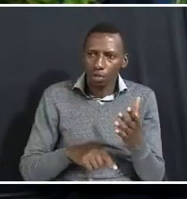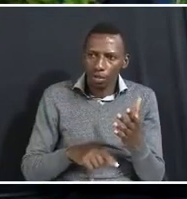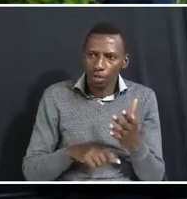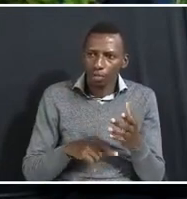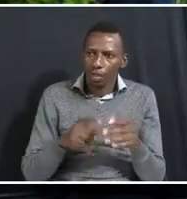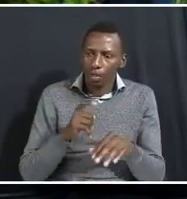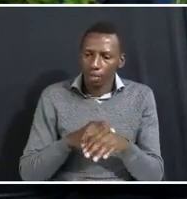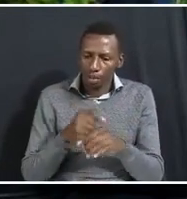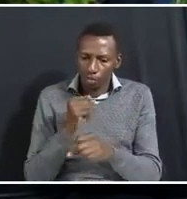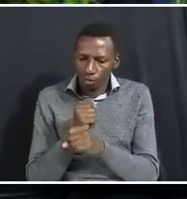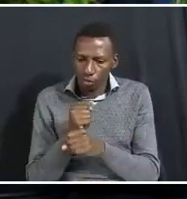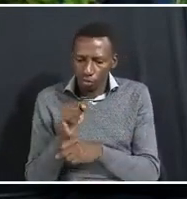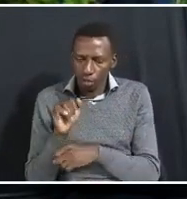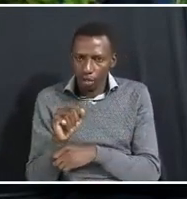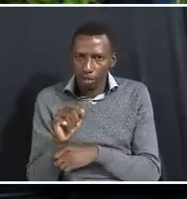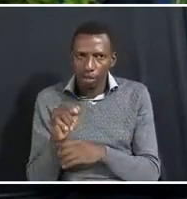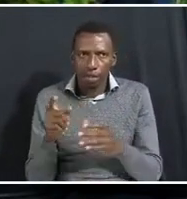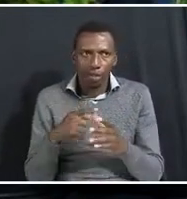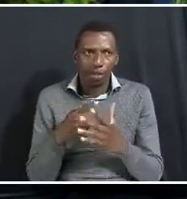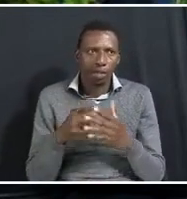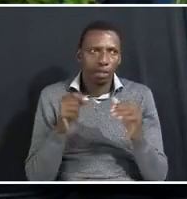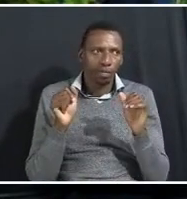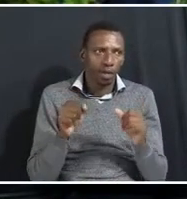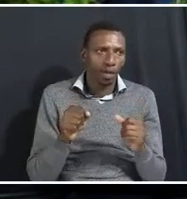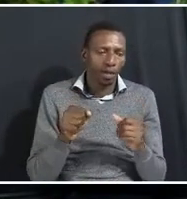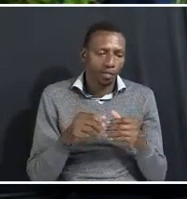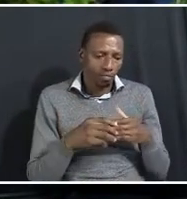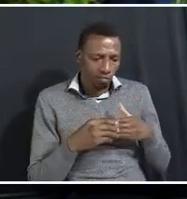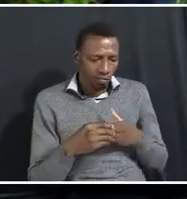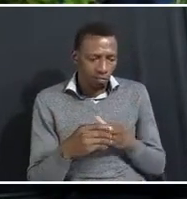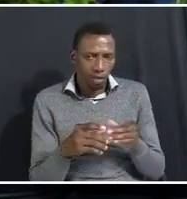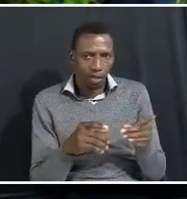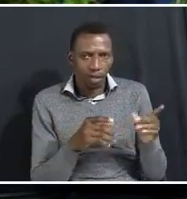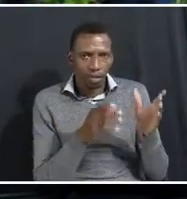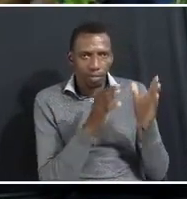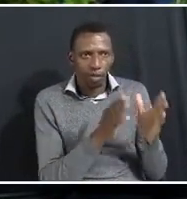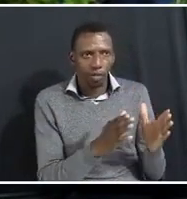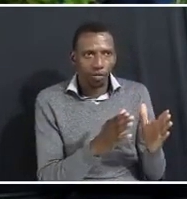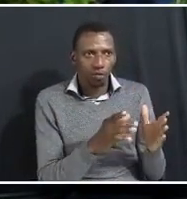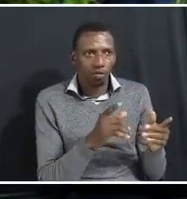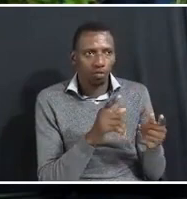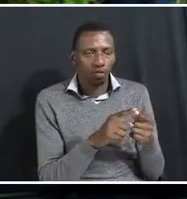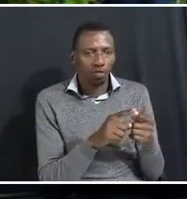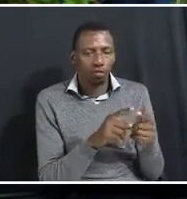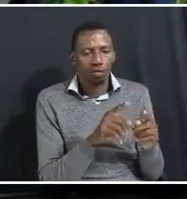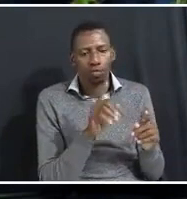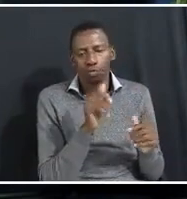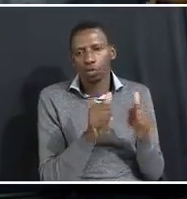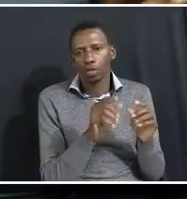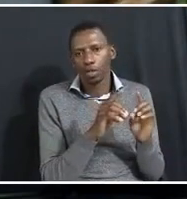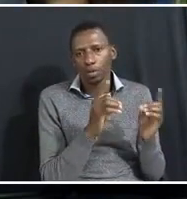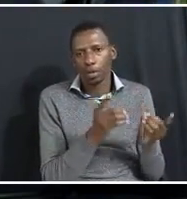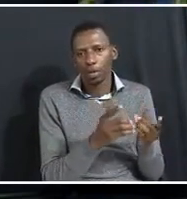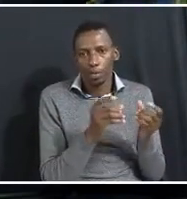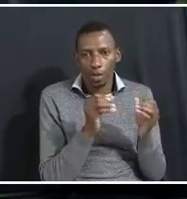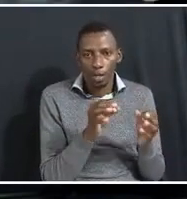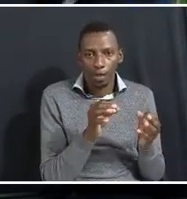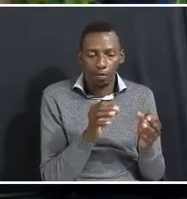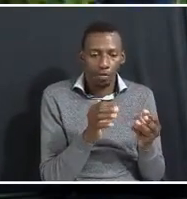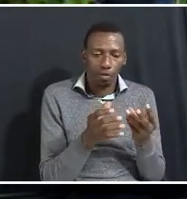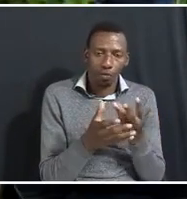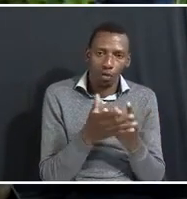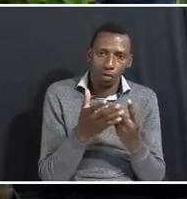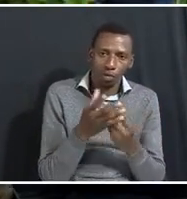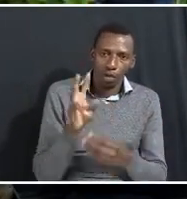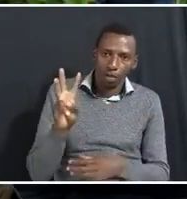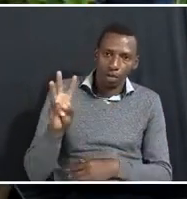By doing that, then they'll be able to direct that person to the specific department. If it is welfare, they'll be taken